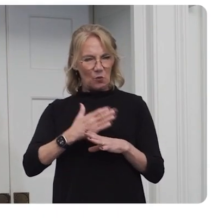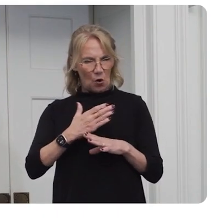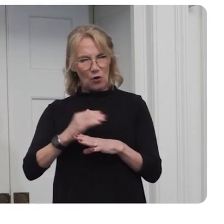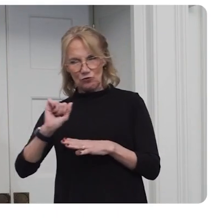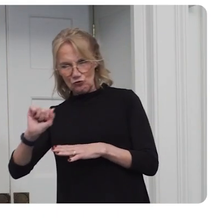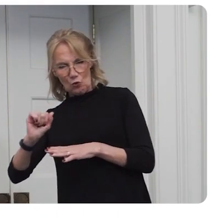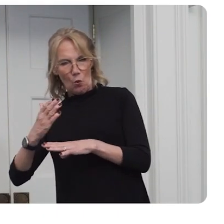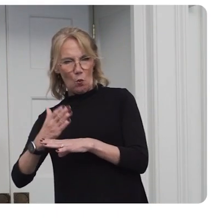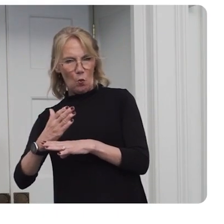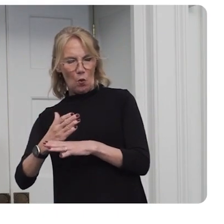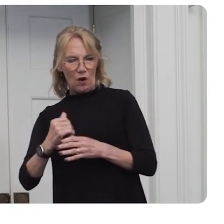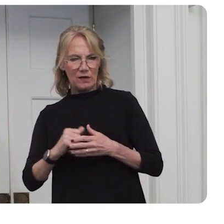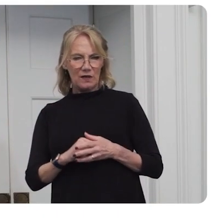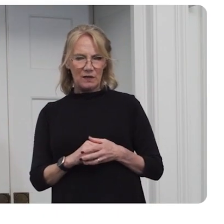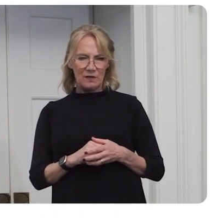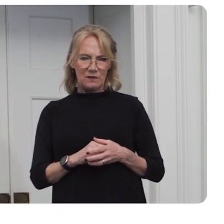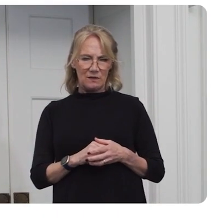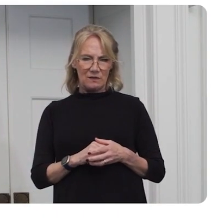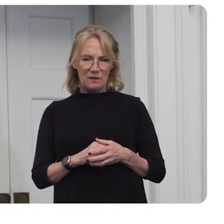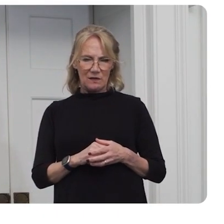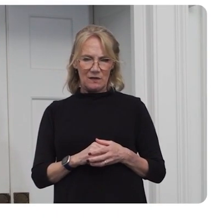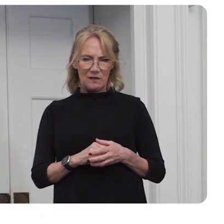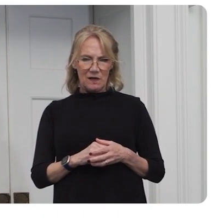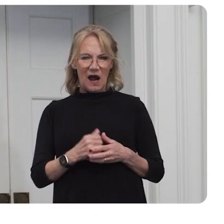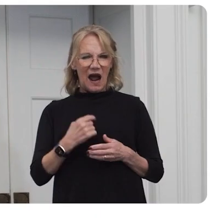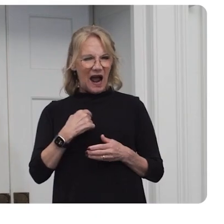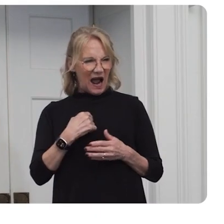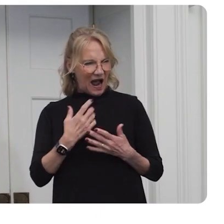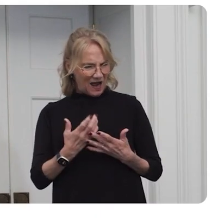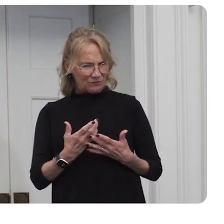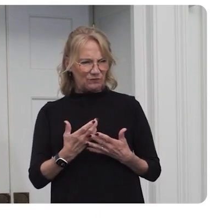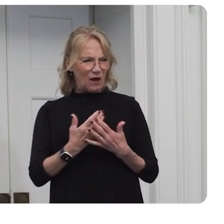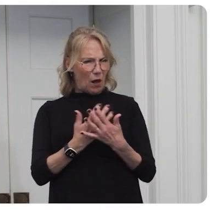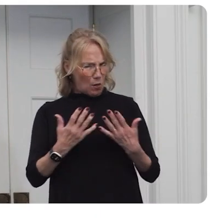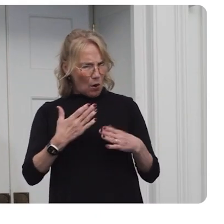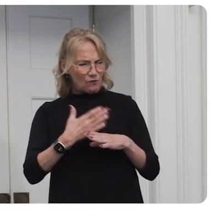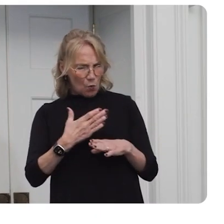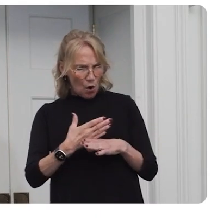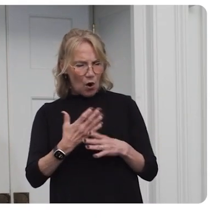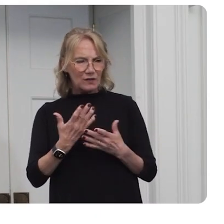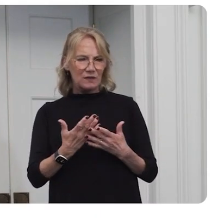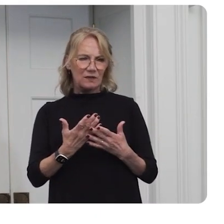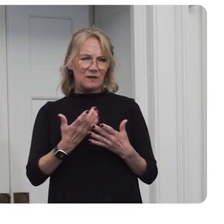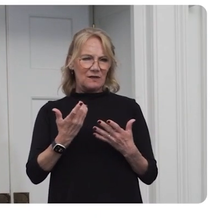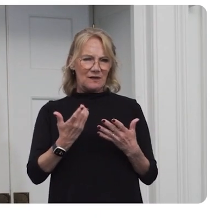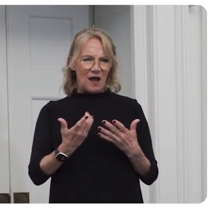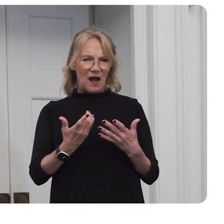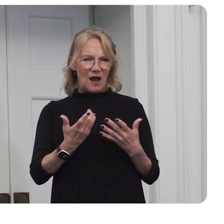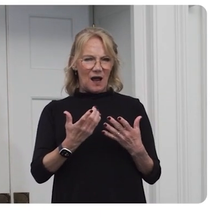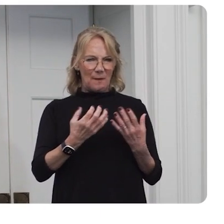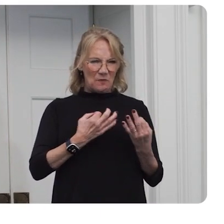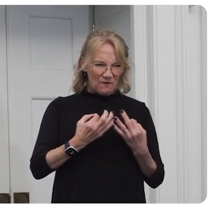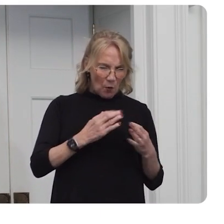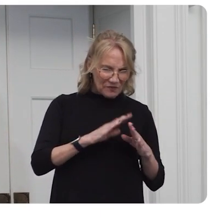my practice. Obviously, I have, well, not obviously, but I do have quite an expansive practice, like I said before, which kind of